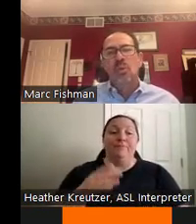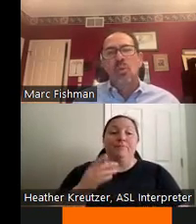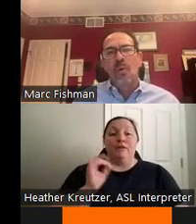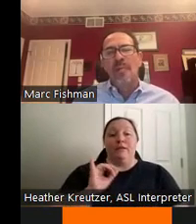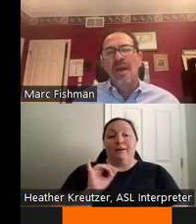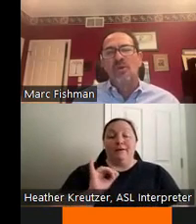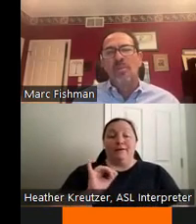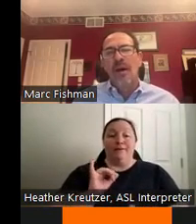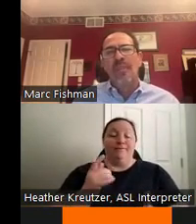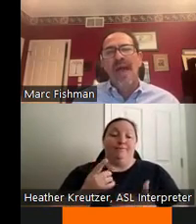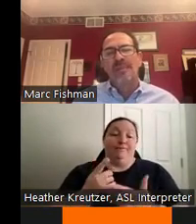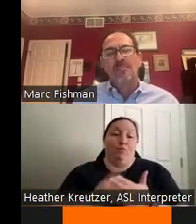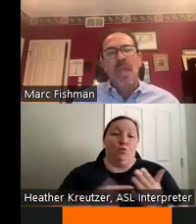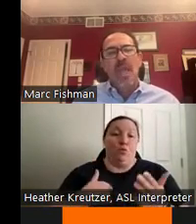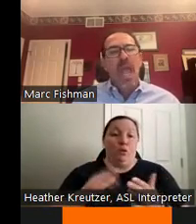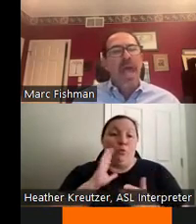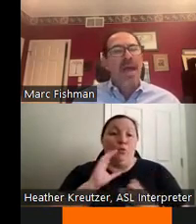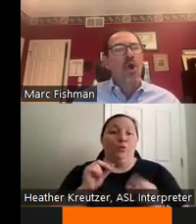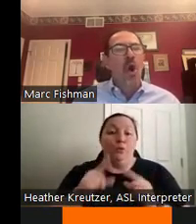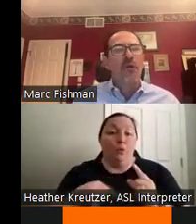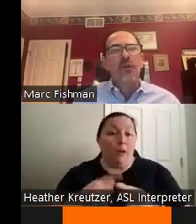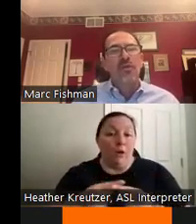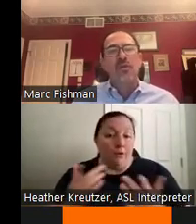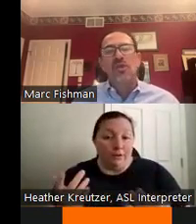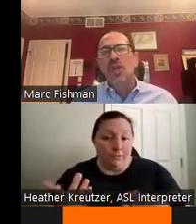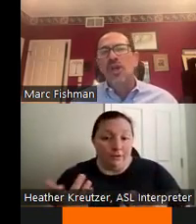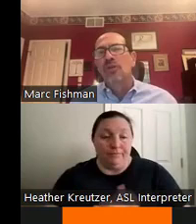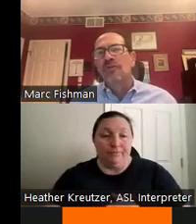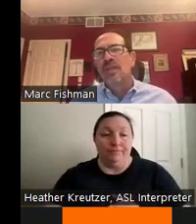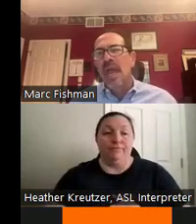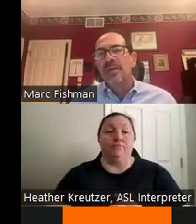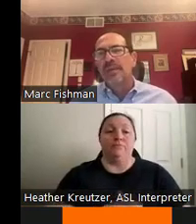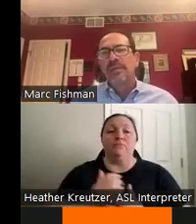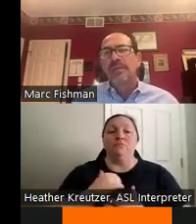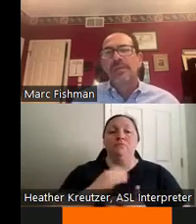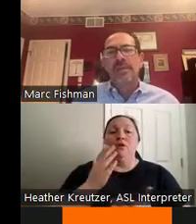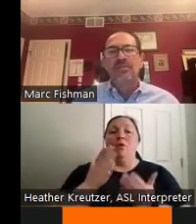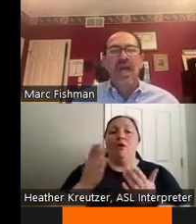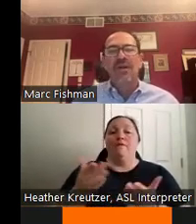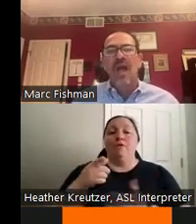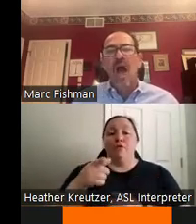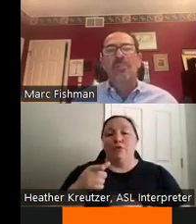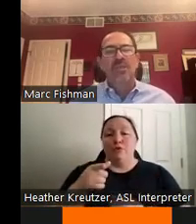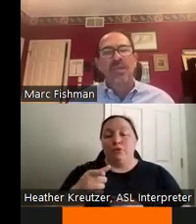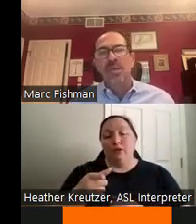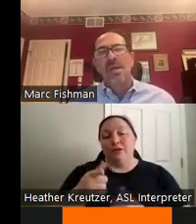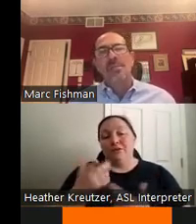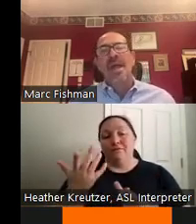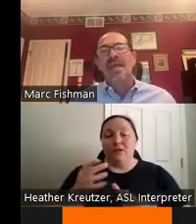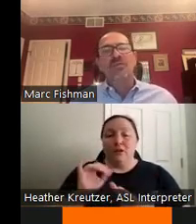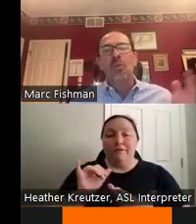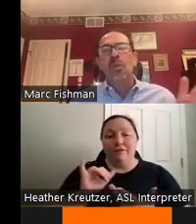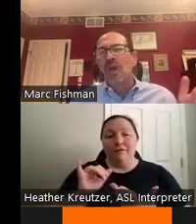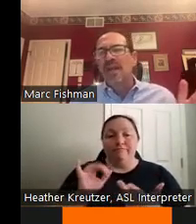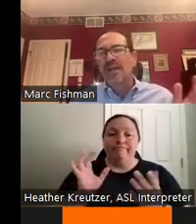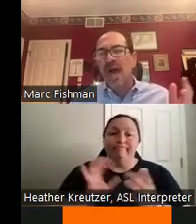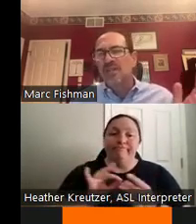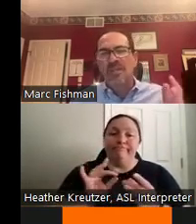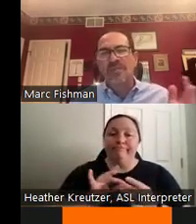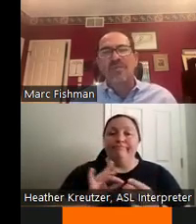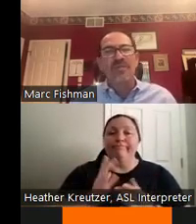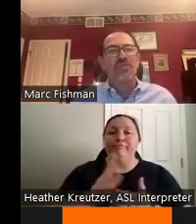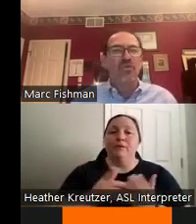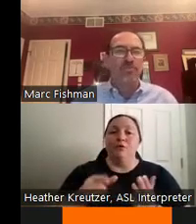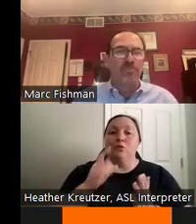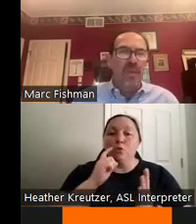precursor to what we might do about that. And I'm going to offer you this clinical vignette. It's kind of a composite. Many of you will